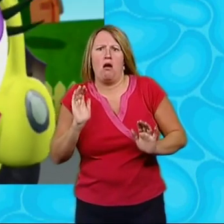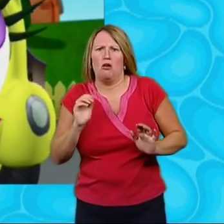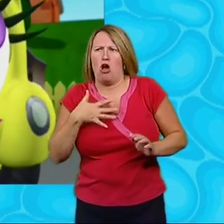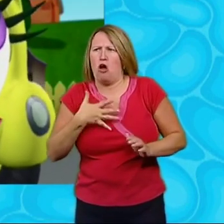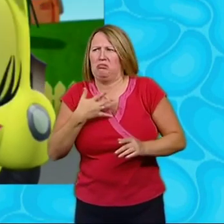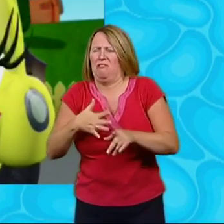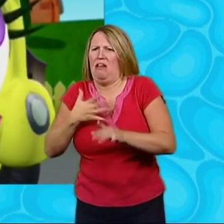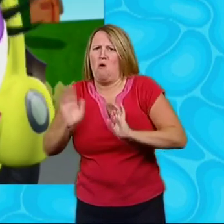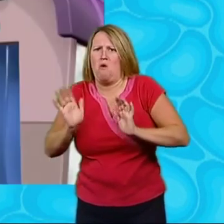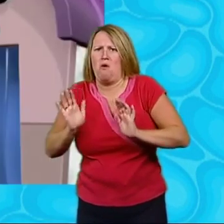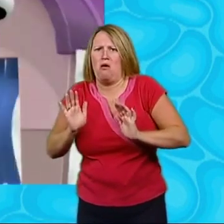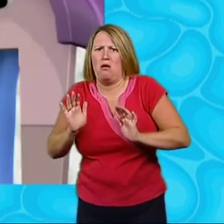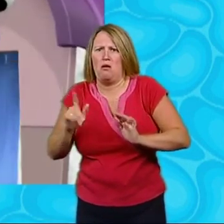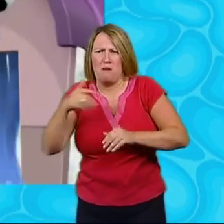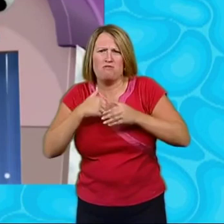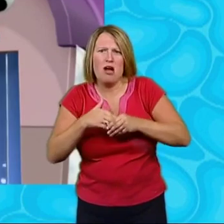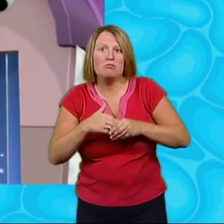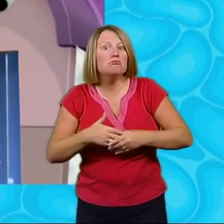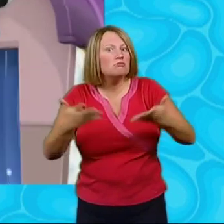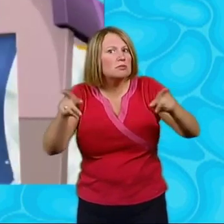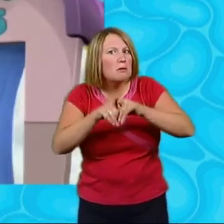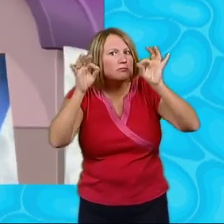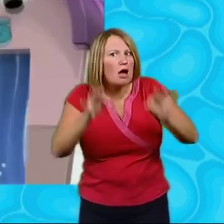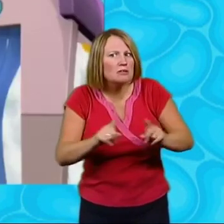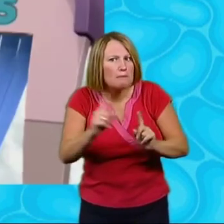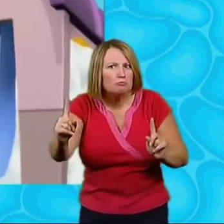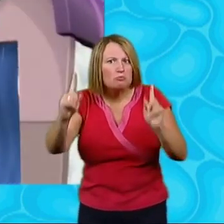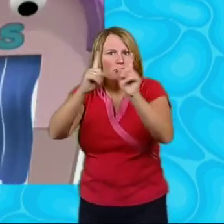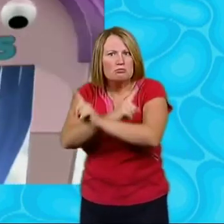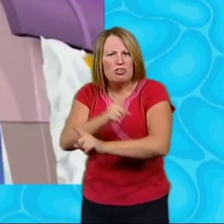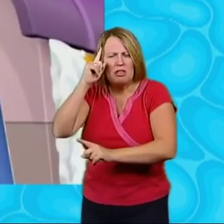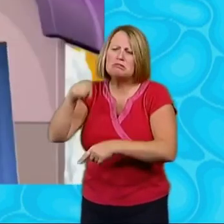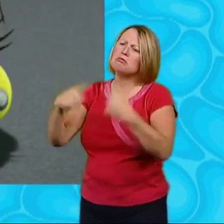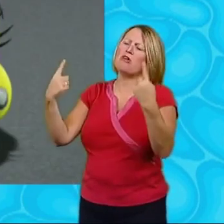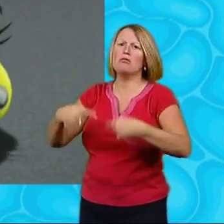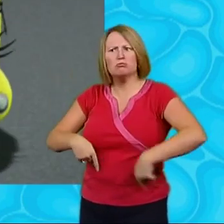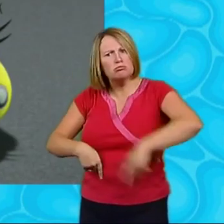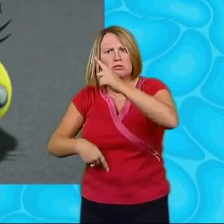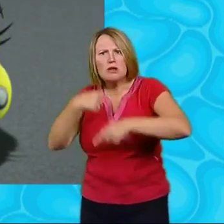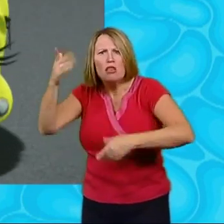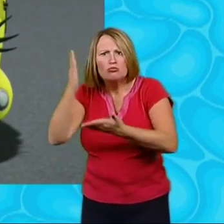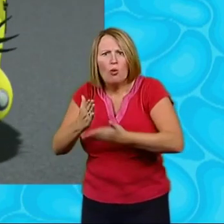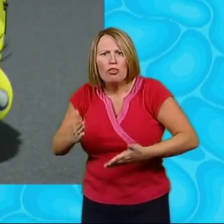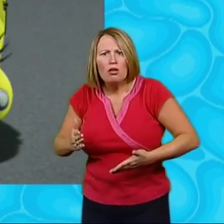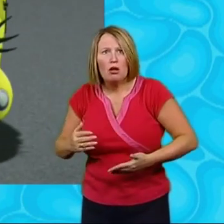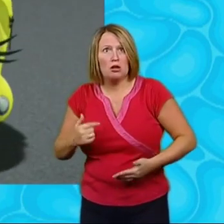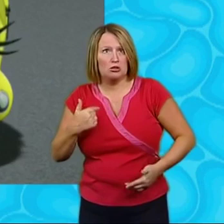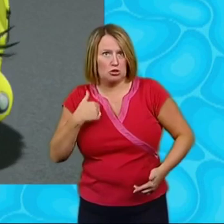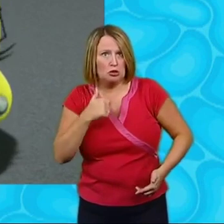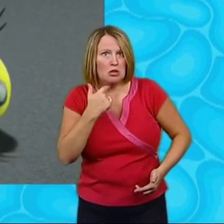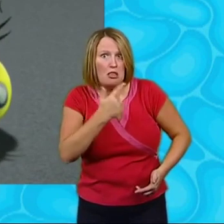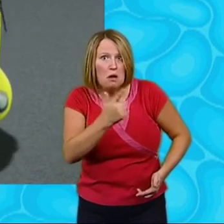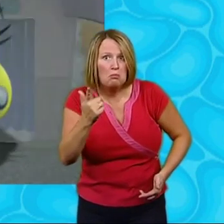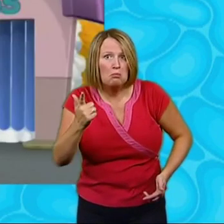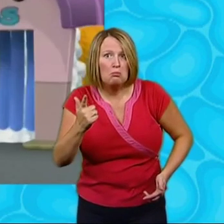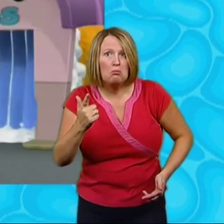hurt their feelings. They're my friends. Exactly. Then why do you think they'd act any differently than you? So... I